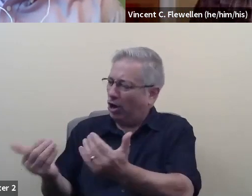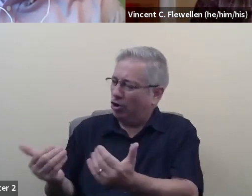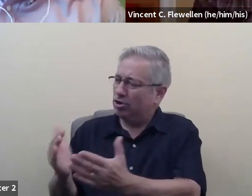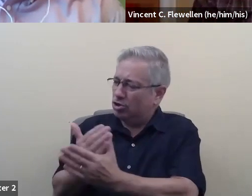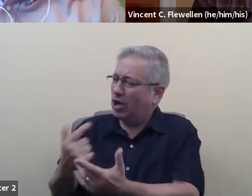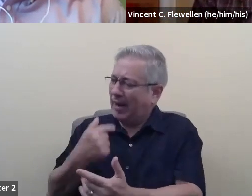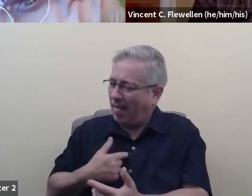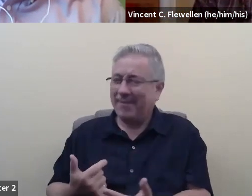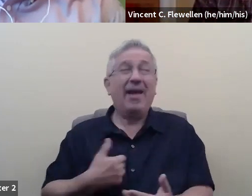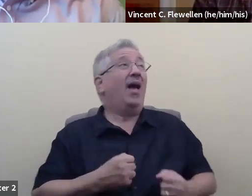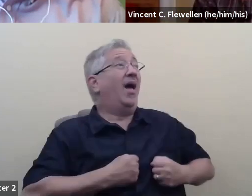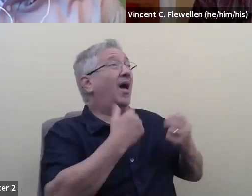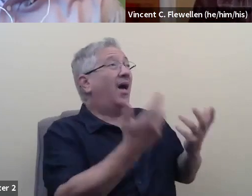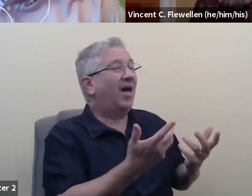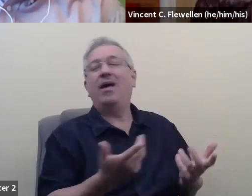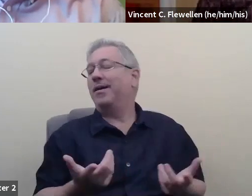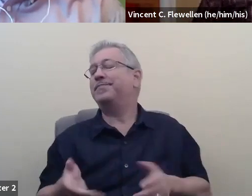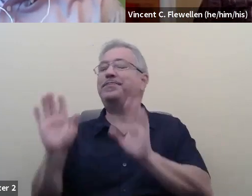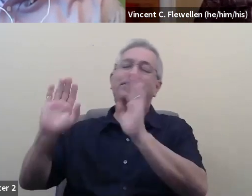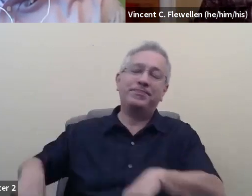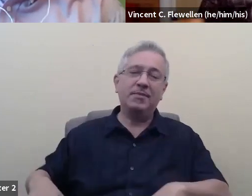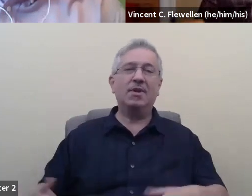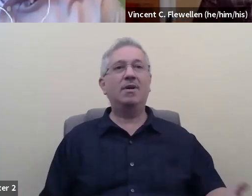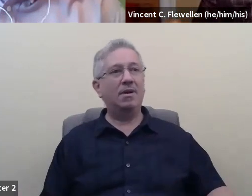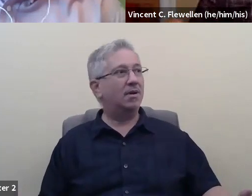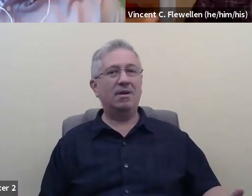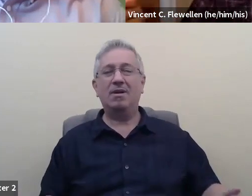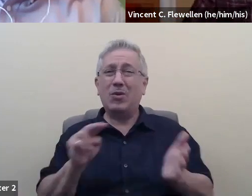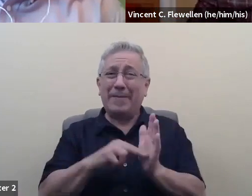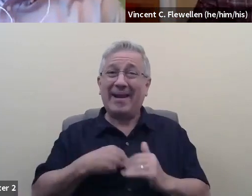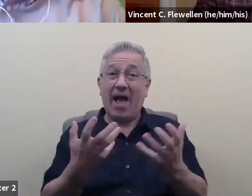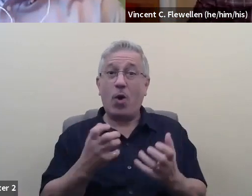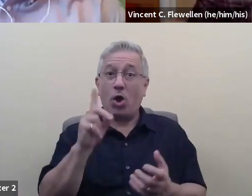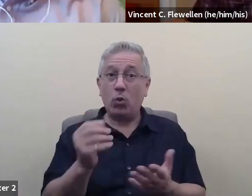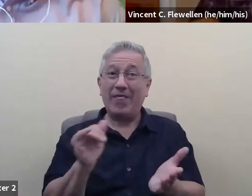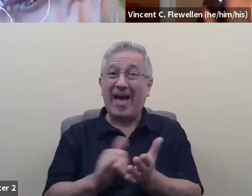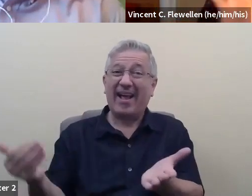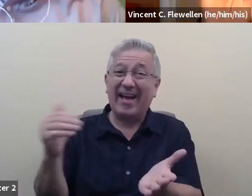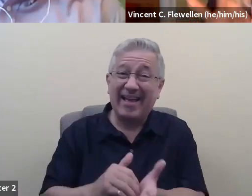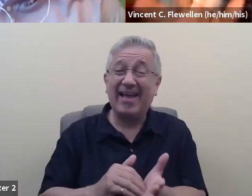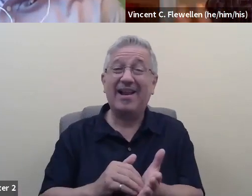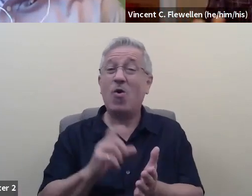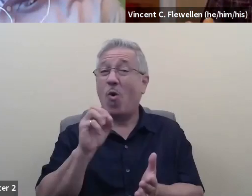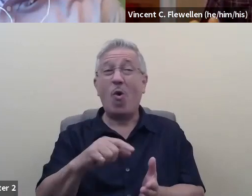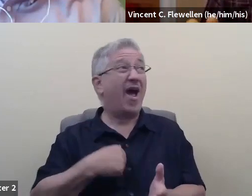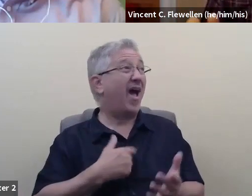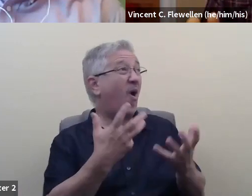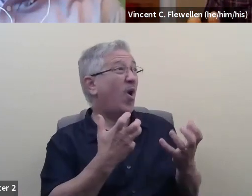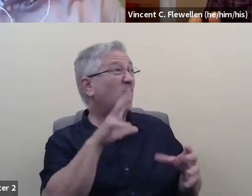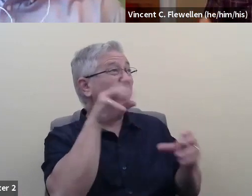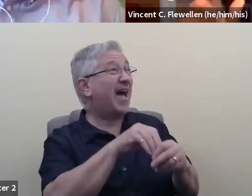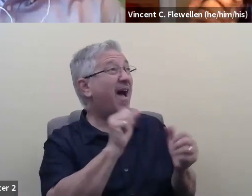think I want to come back and tell you another story? What makes you think I actually want to become a part of the solution? Because you're going to always challenge